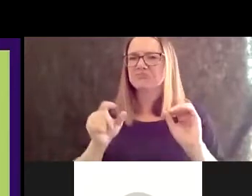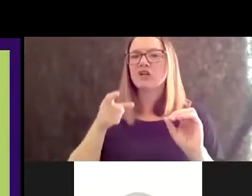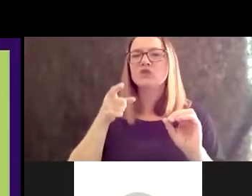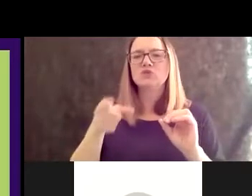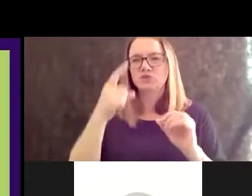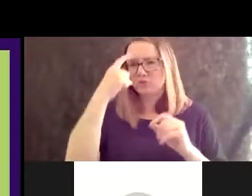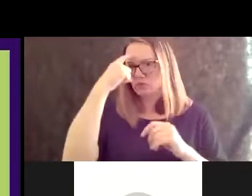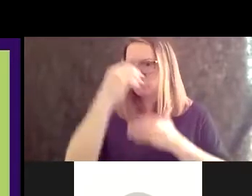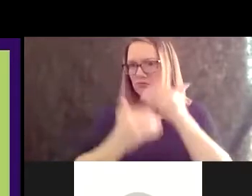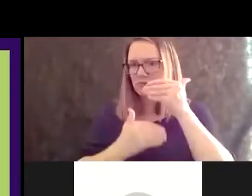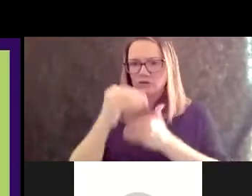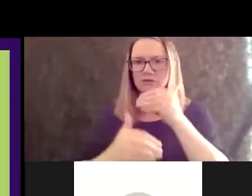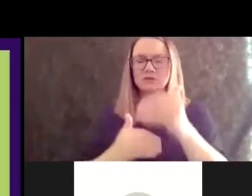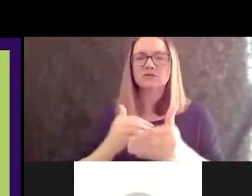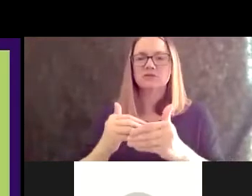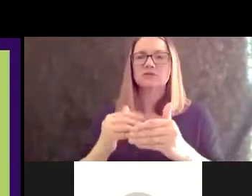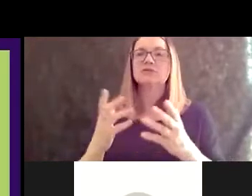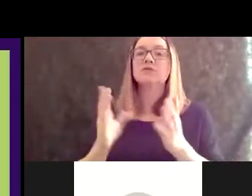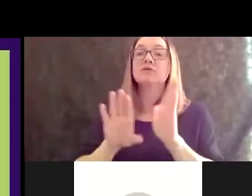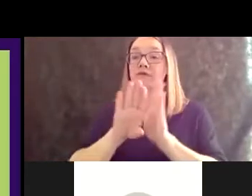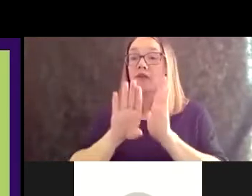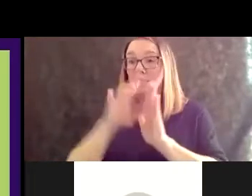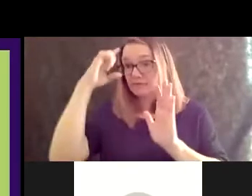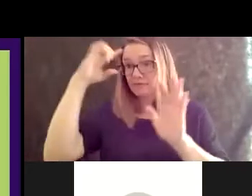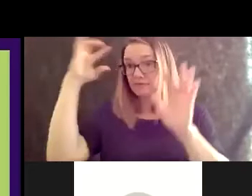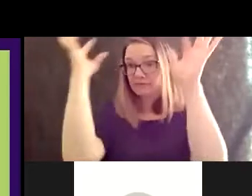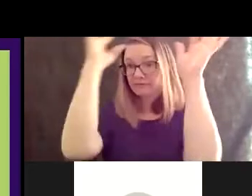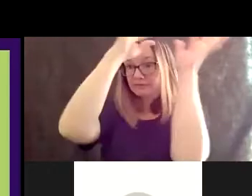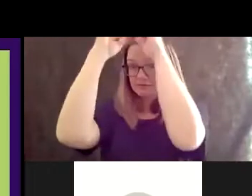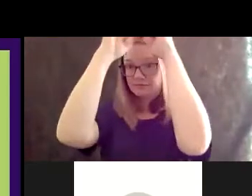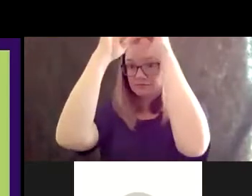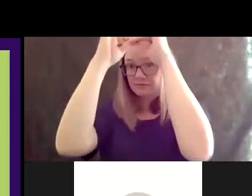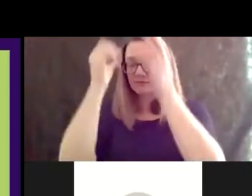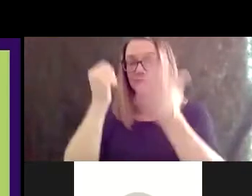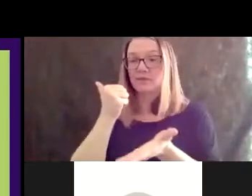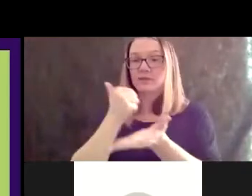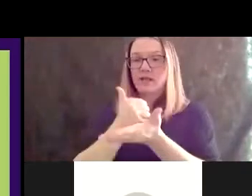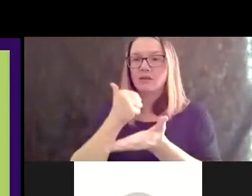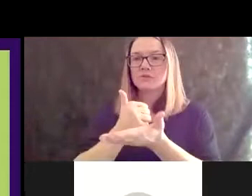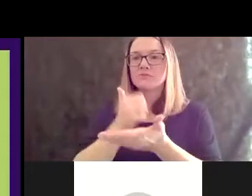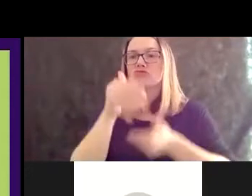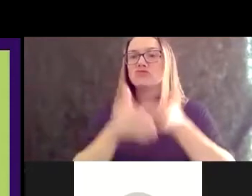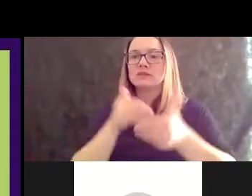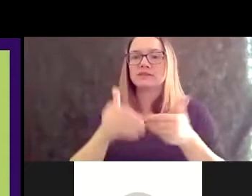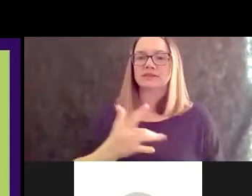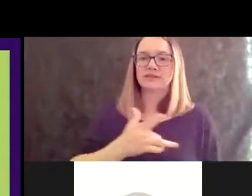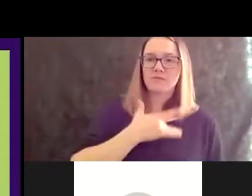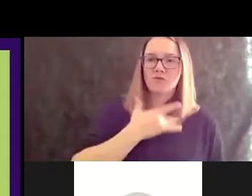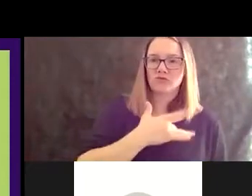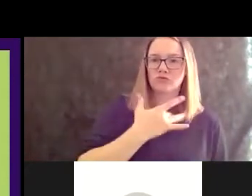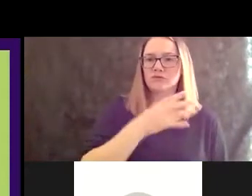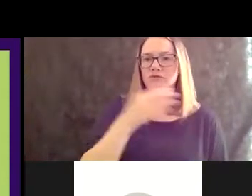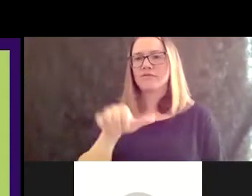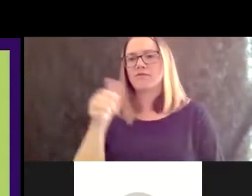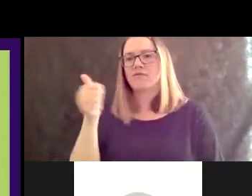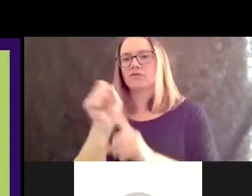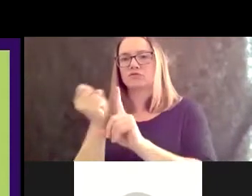what helps build those new neural connections and helps us process our emotions and other